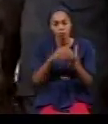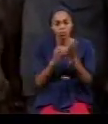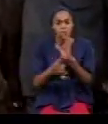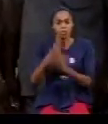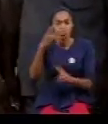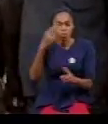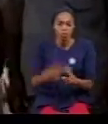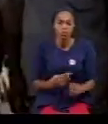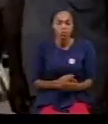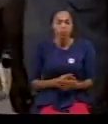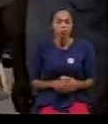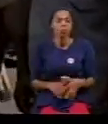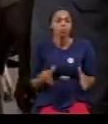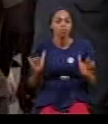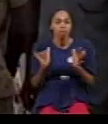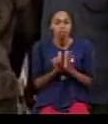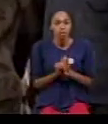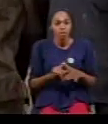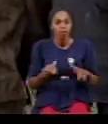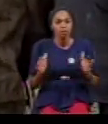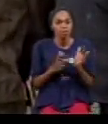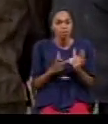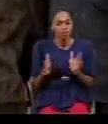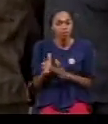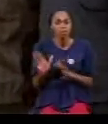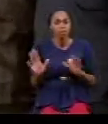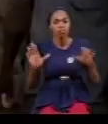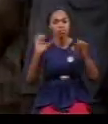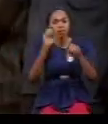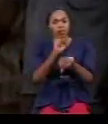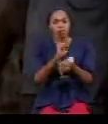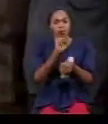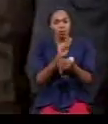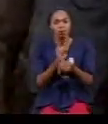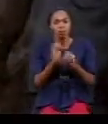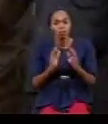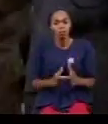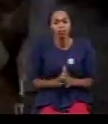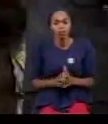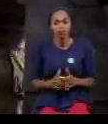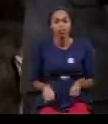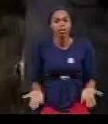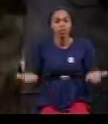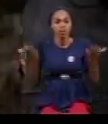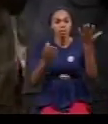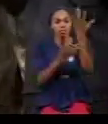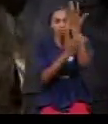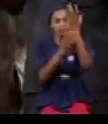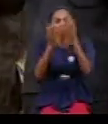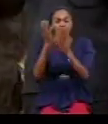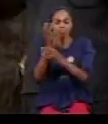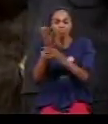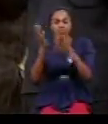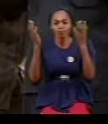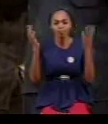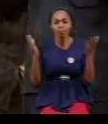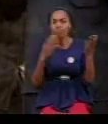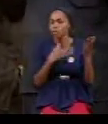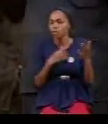that's Jesus, the miracle worker. We are going to pray. Can you raise up your hand? Stretch forth your hand and say,